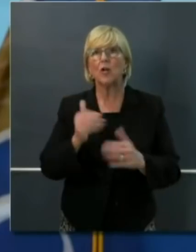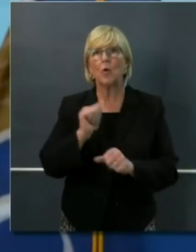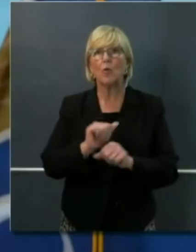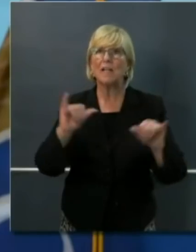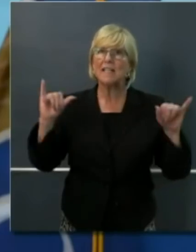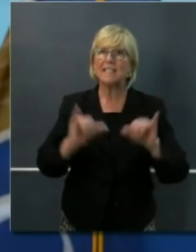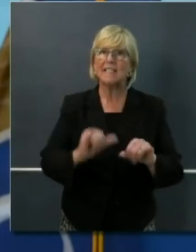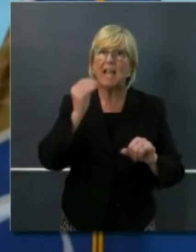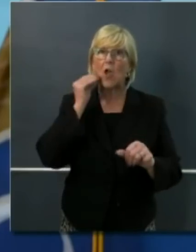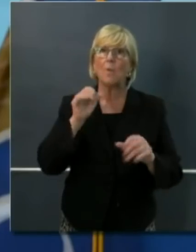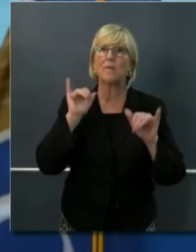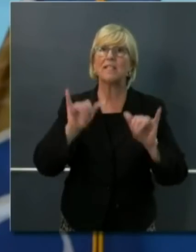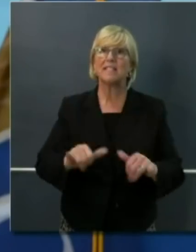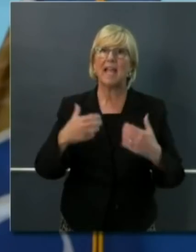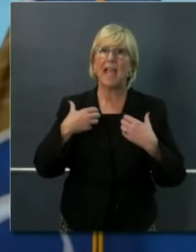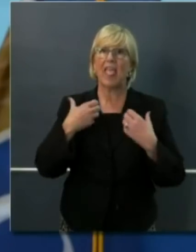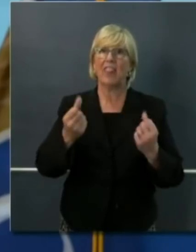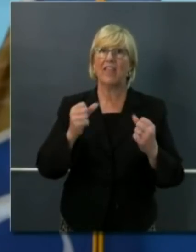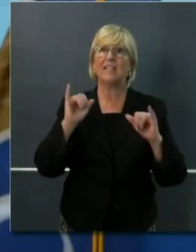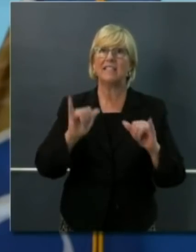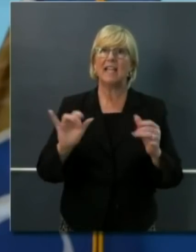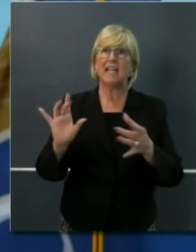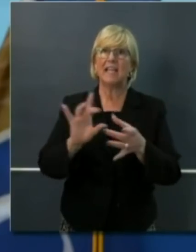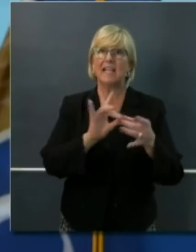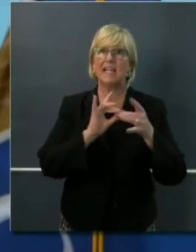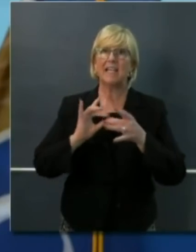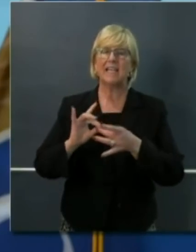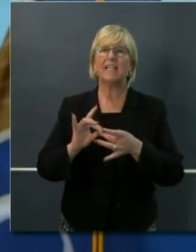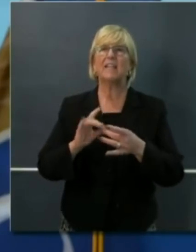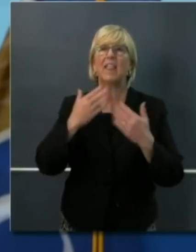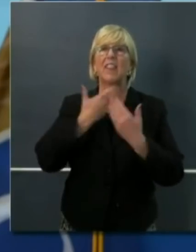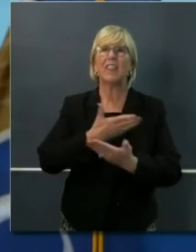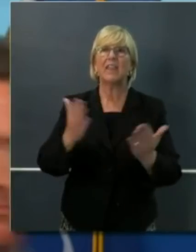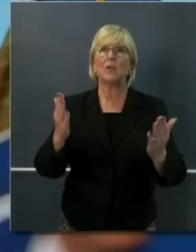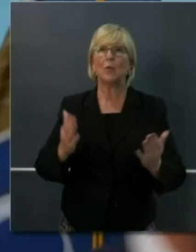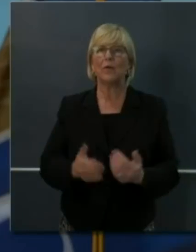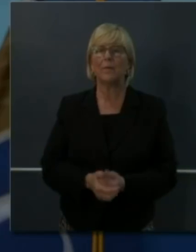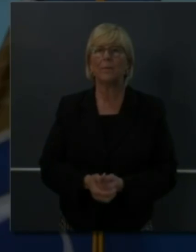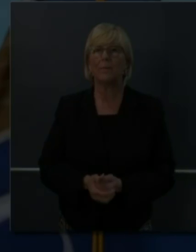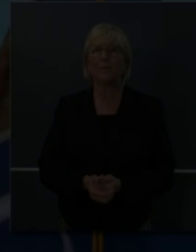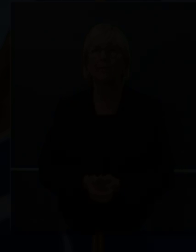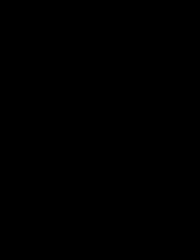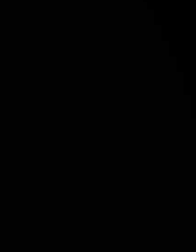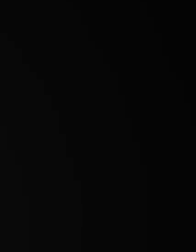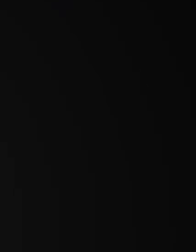stay home, stay healthy, and stay connected more broadly. Thank you, everybody.